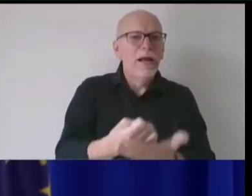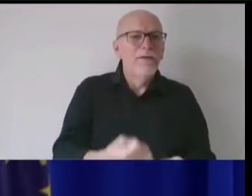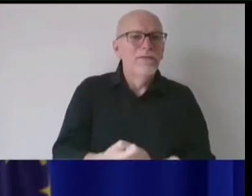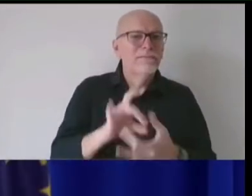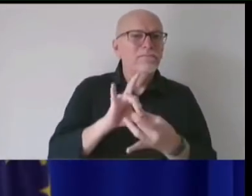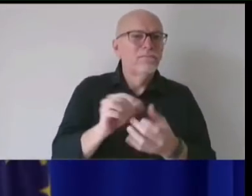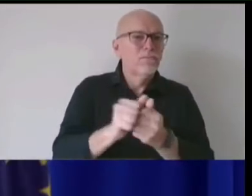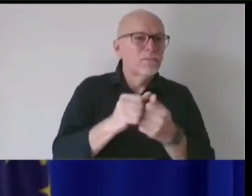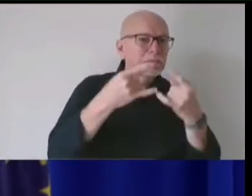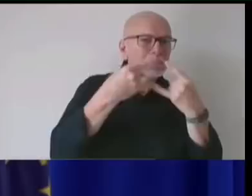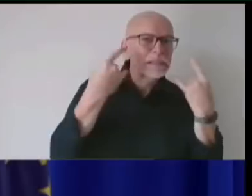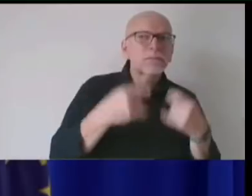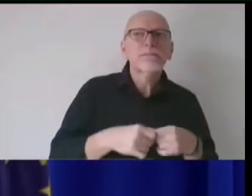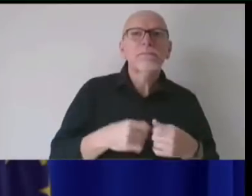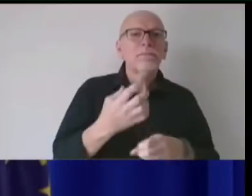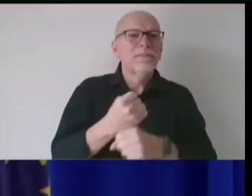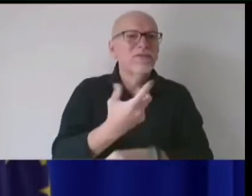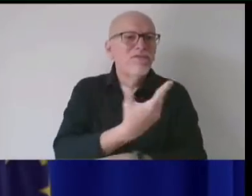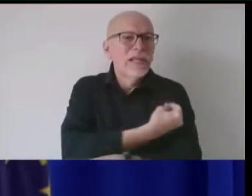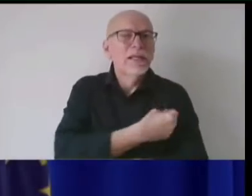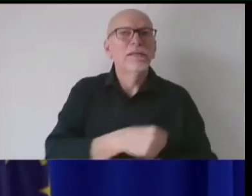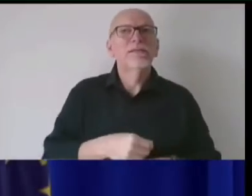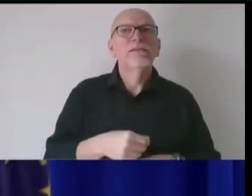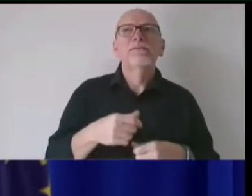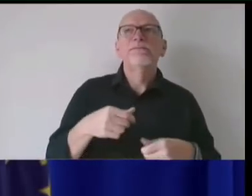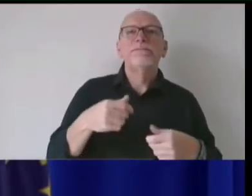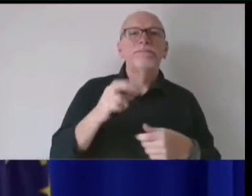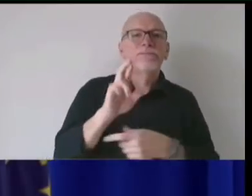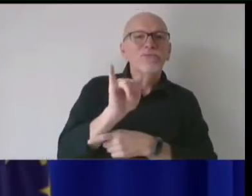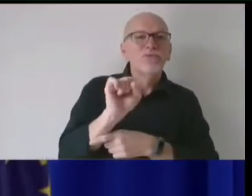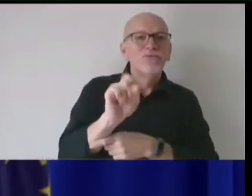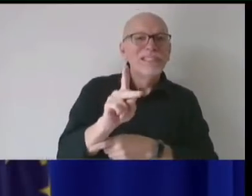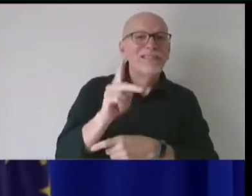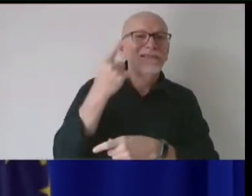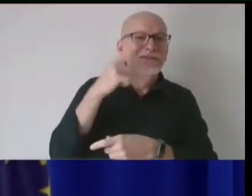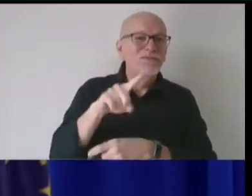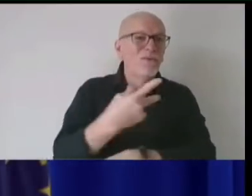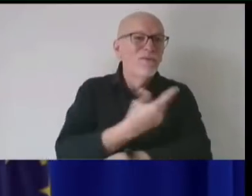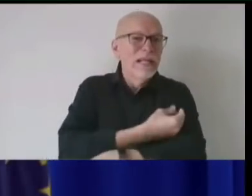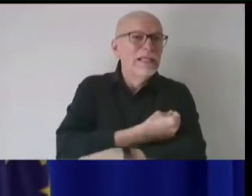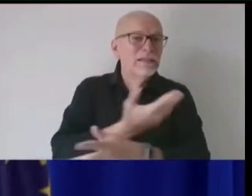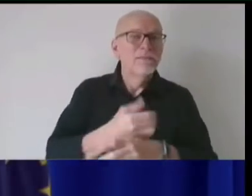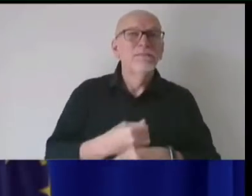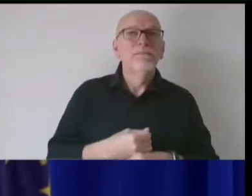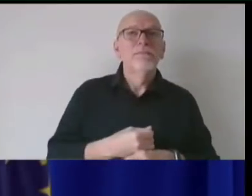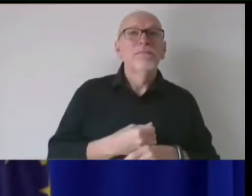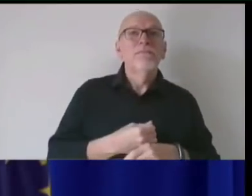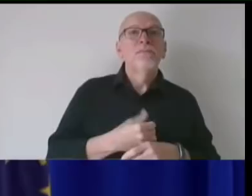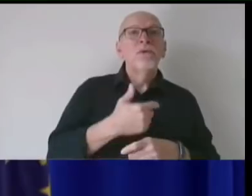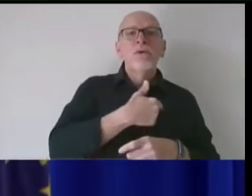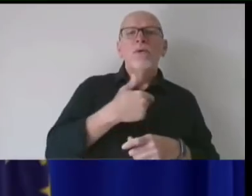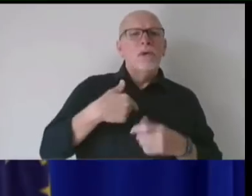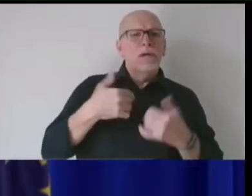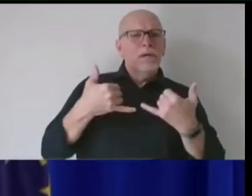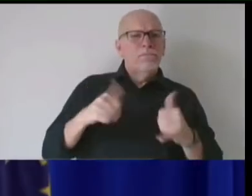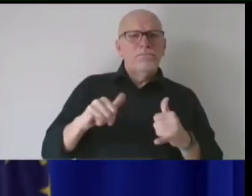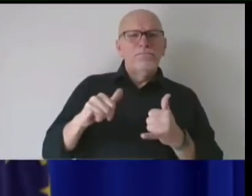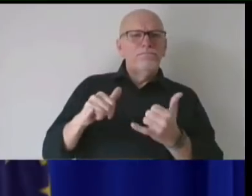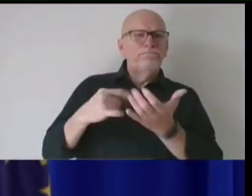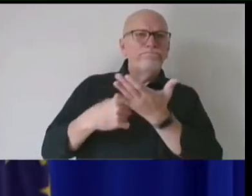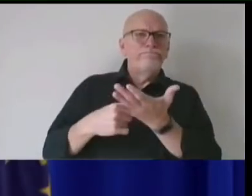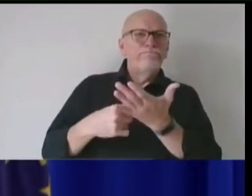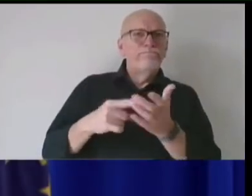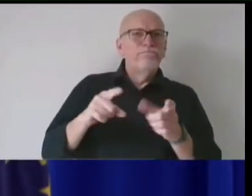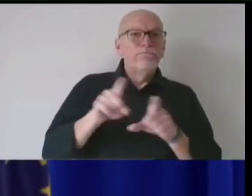wearing masks and getting vaccinated and the risks of vaccines. We continue to talk on a regular basis, as does